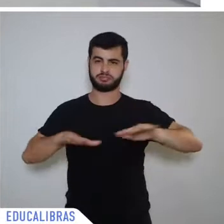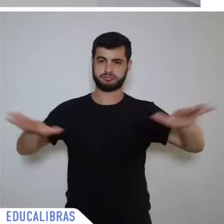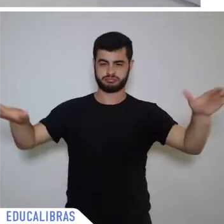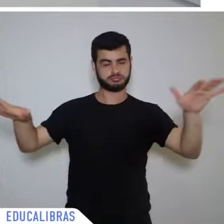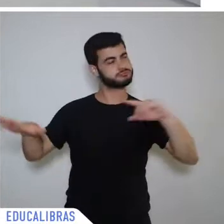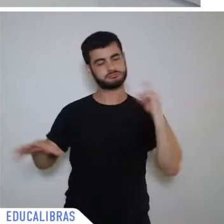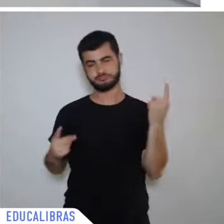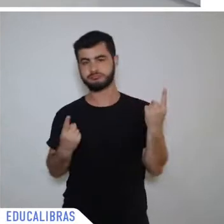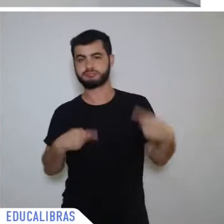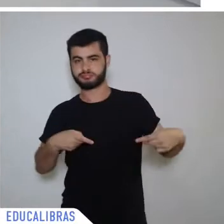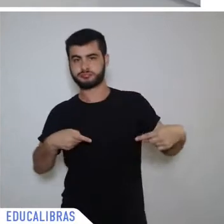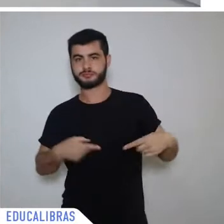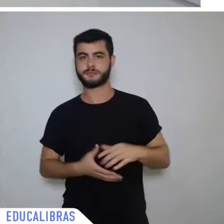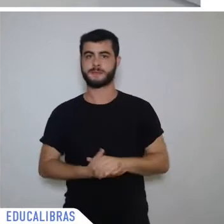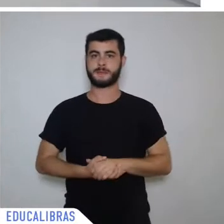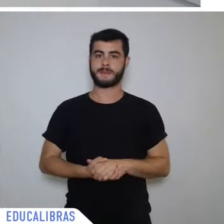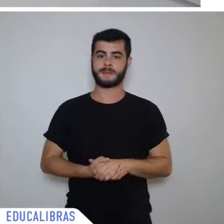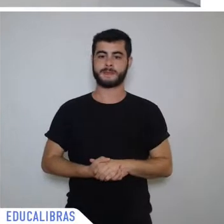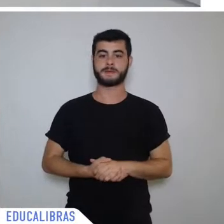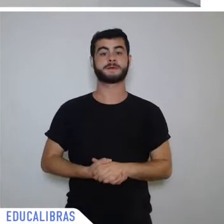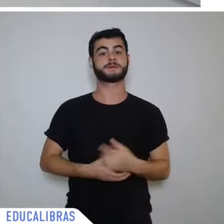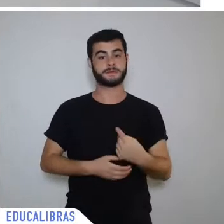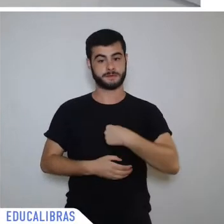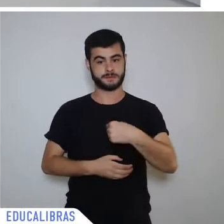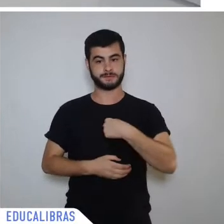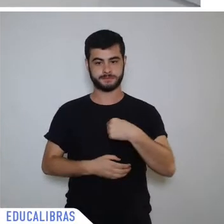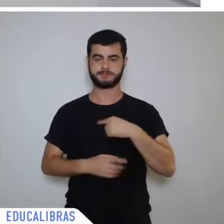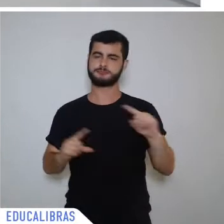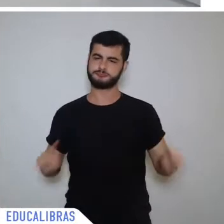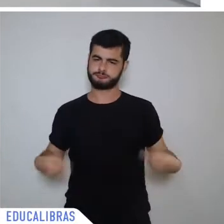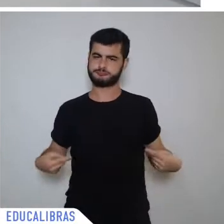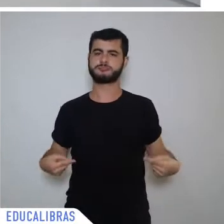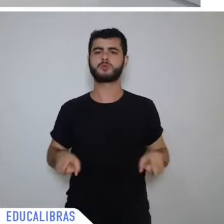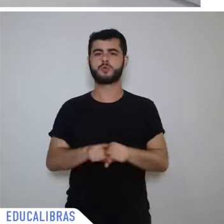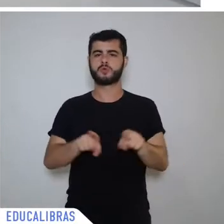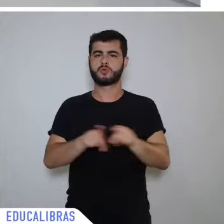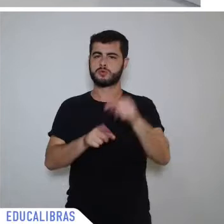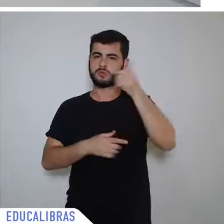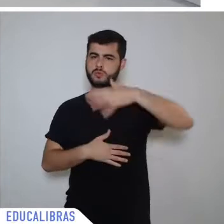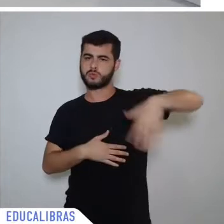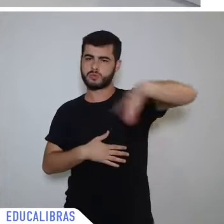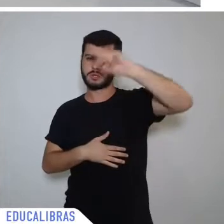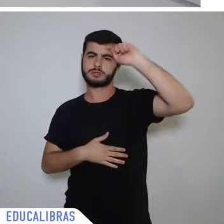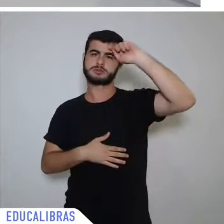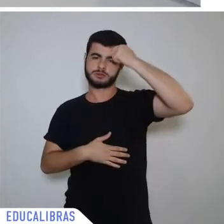Brazil. I honor this new generation of Black women,